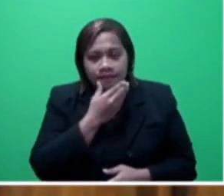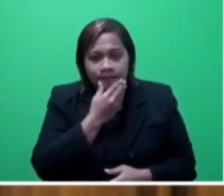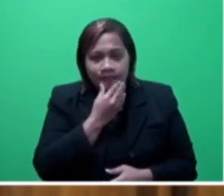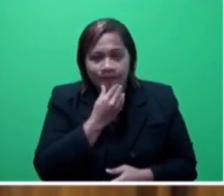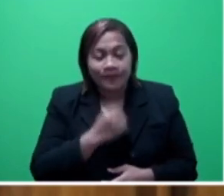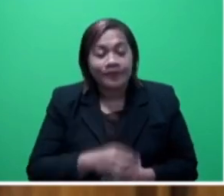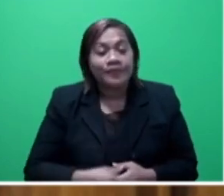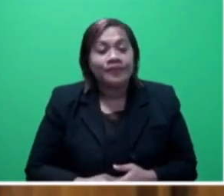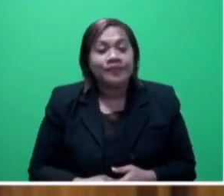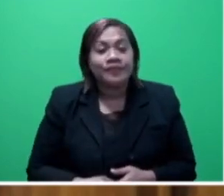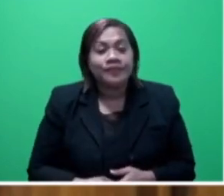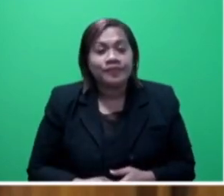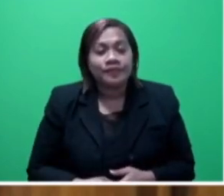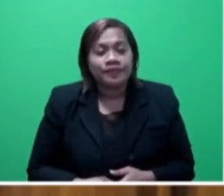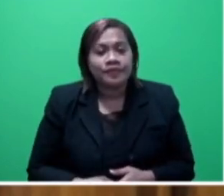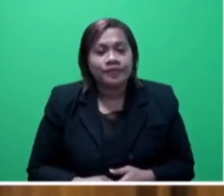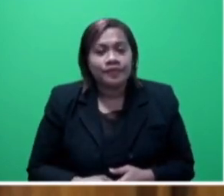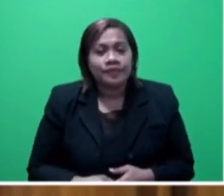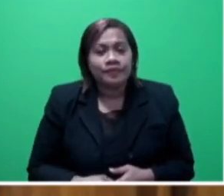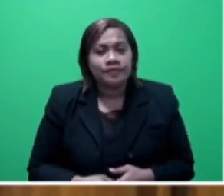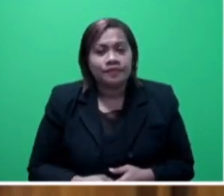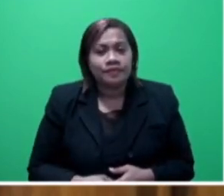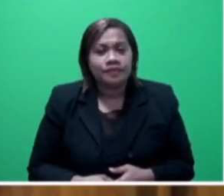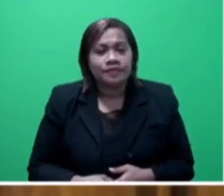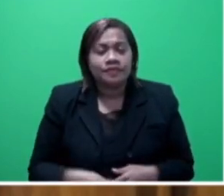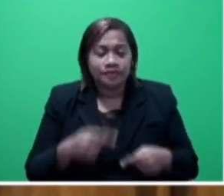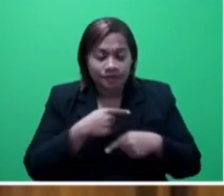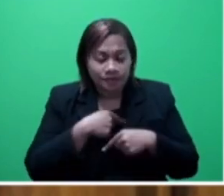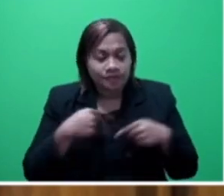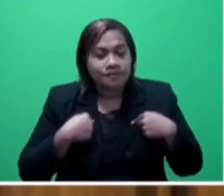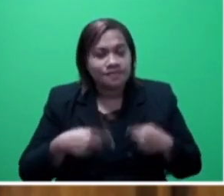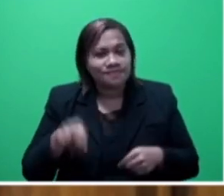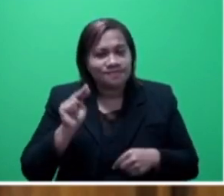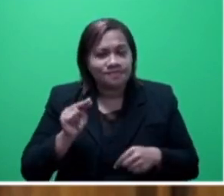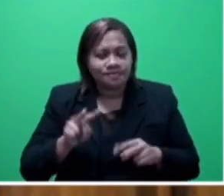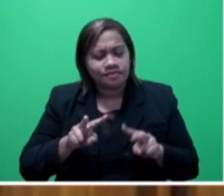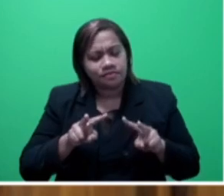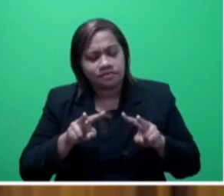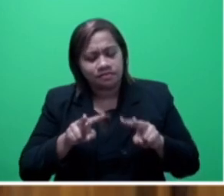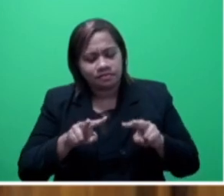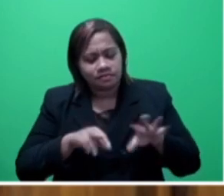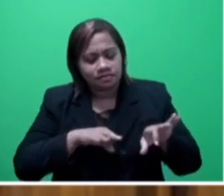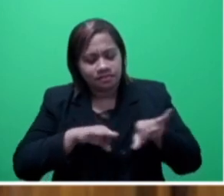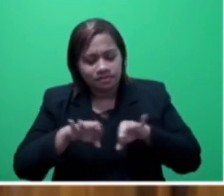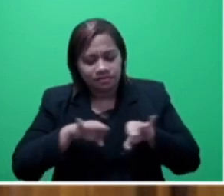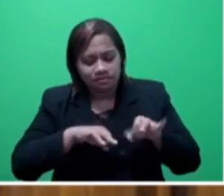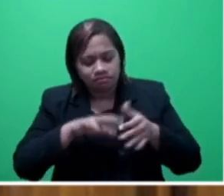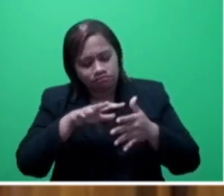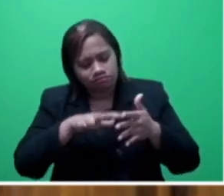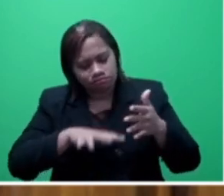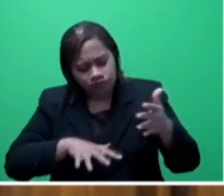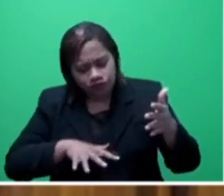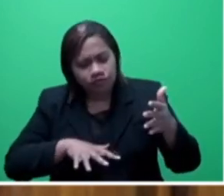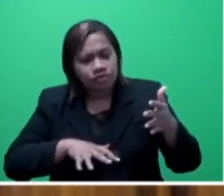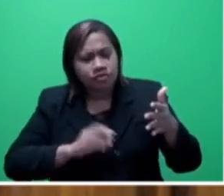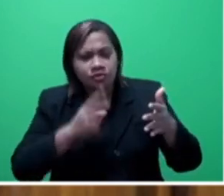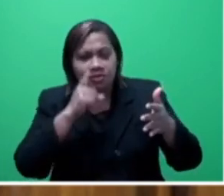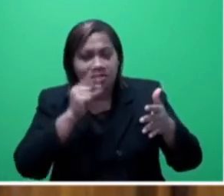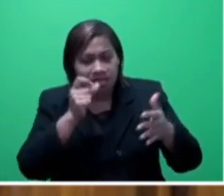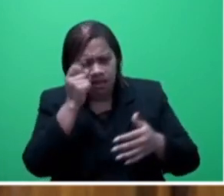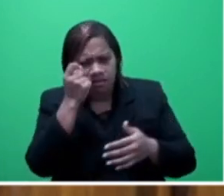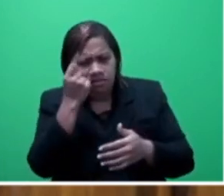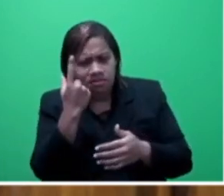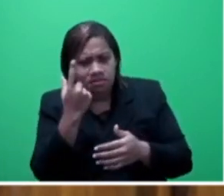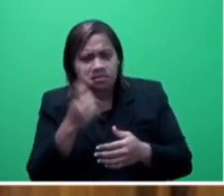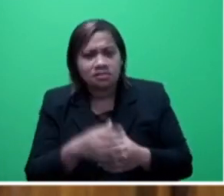at the plans that we have to understand the